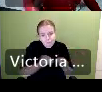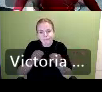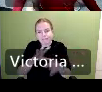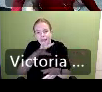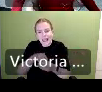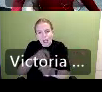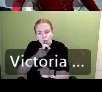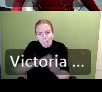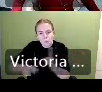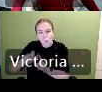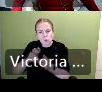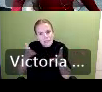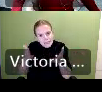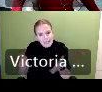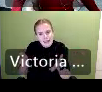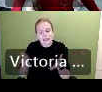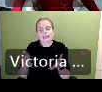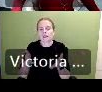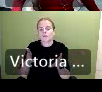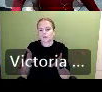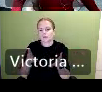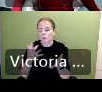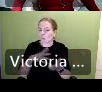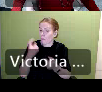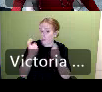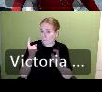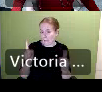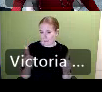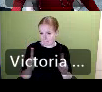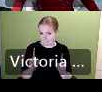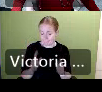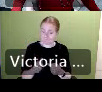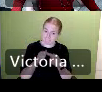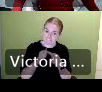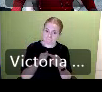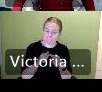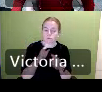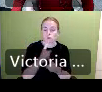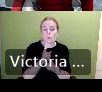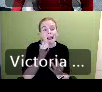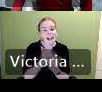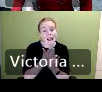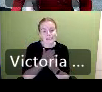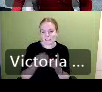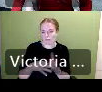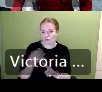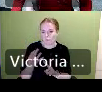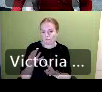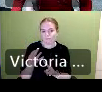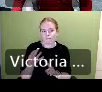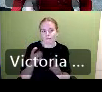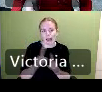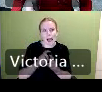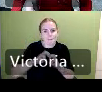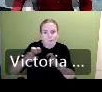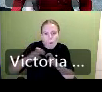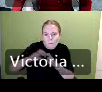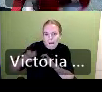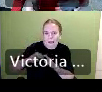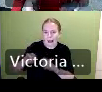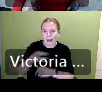bear in mind when we're thinking about the questions? So firstly, improved access. Services such as mobile clinics and local community